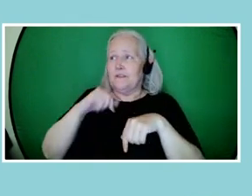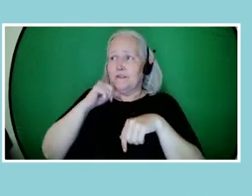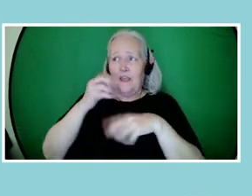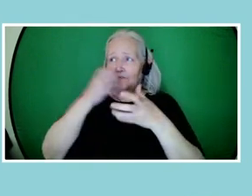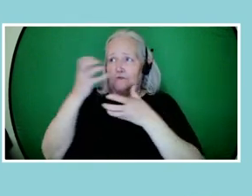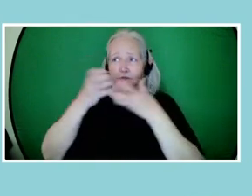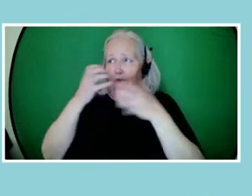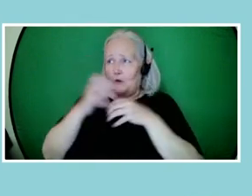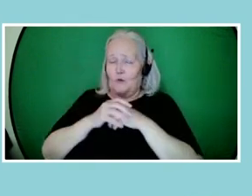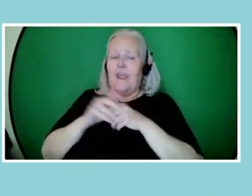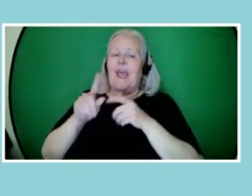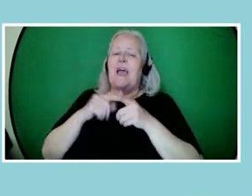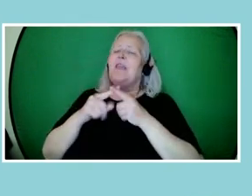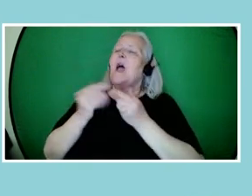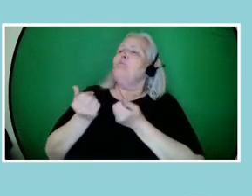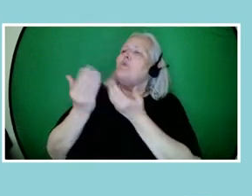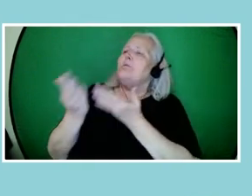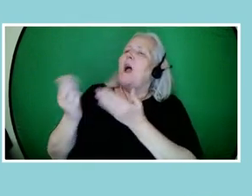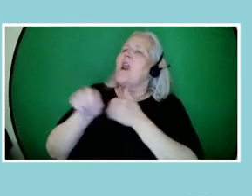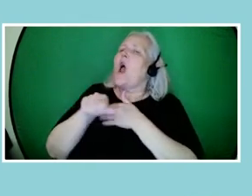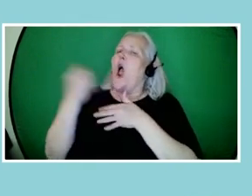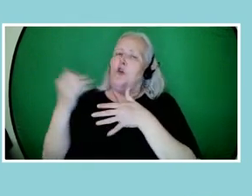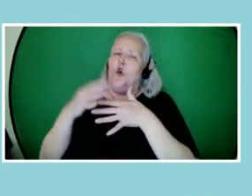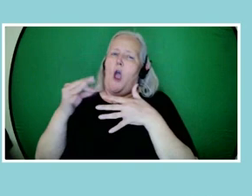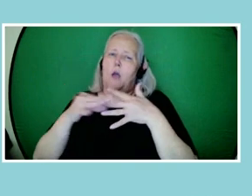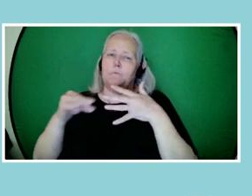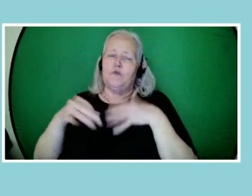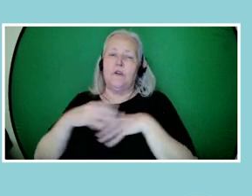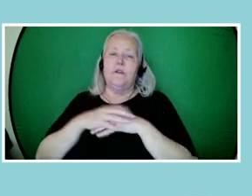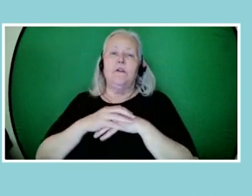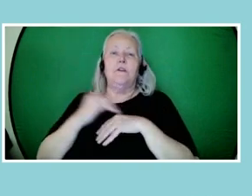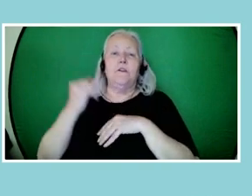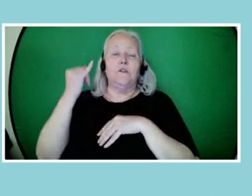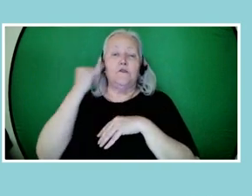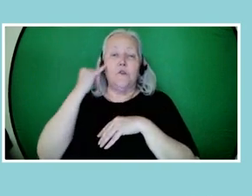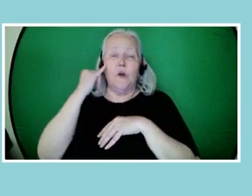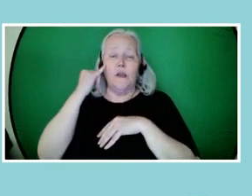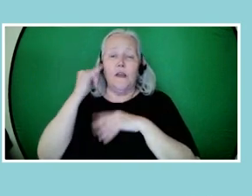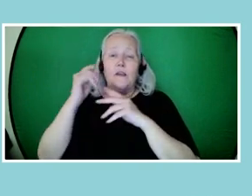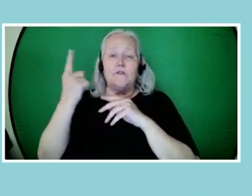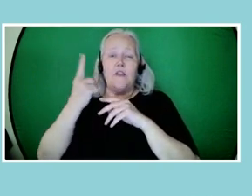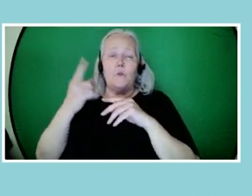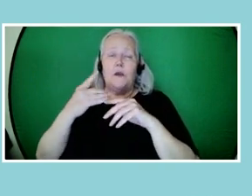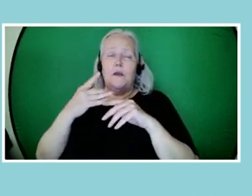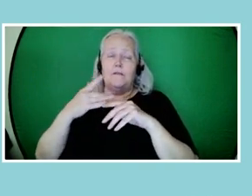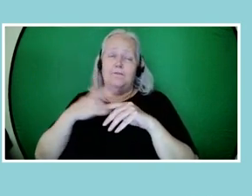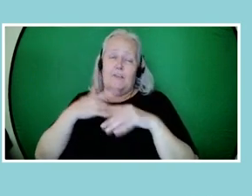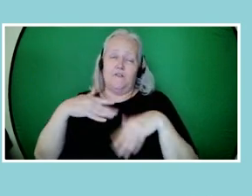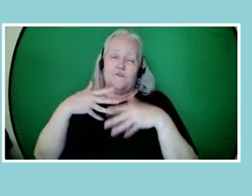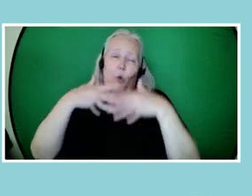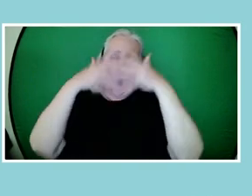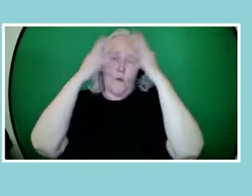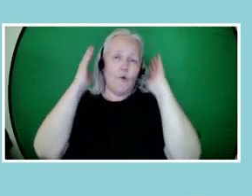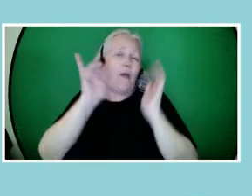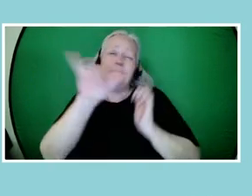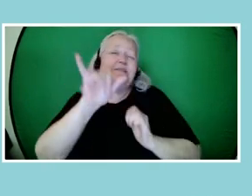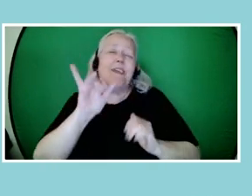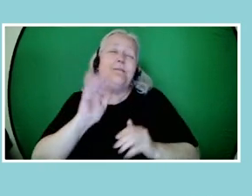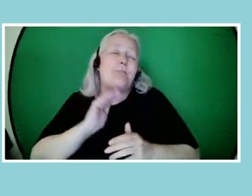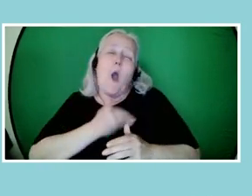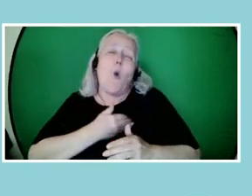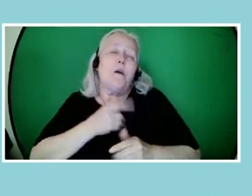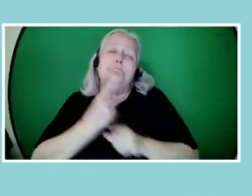options. So for anybody feeling overwhelmed, and many of us can relate to this just in our normal lives, when you